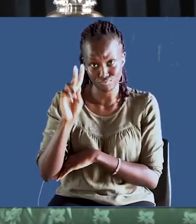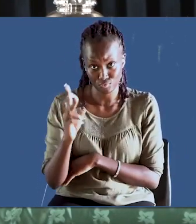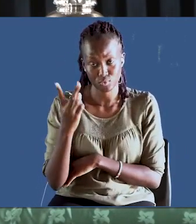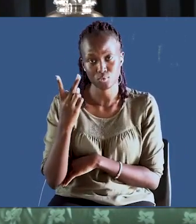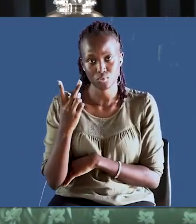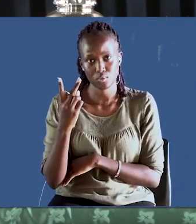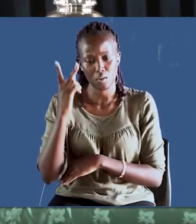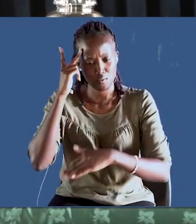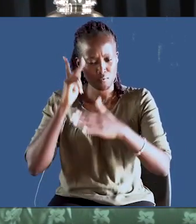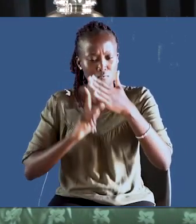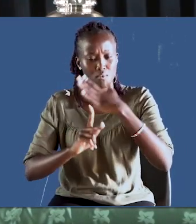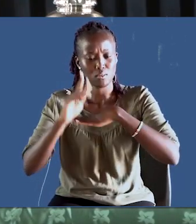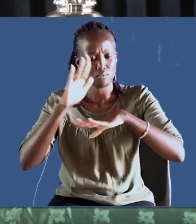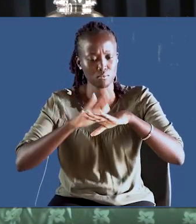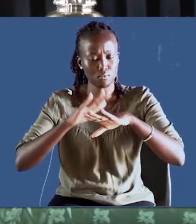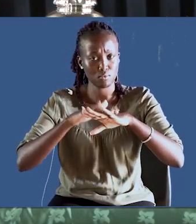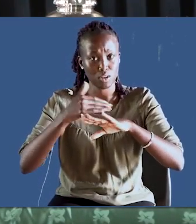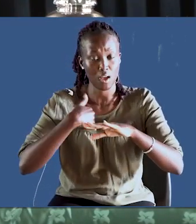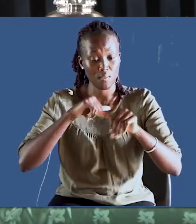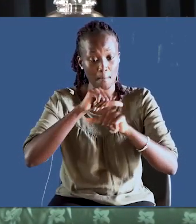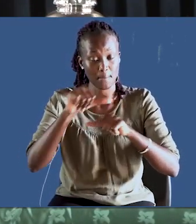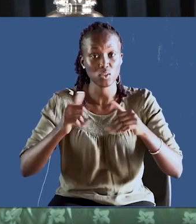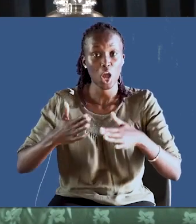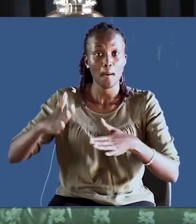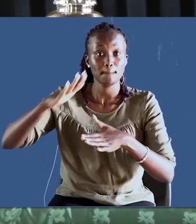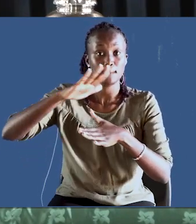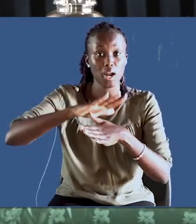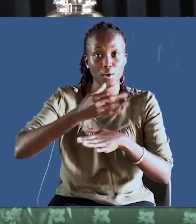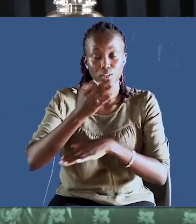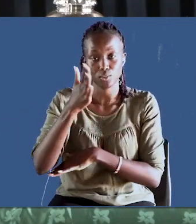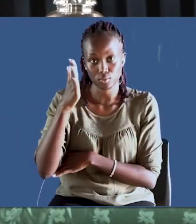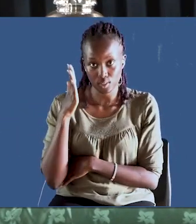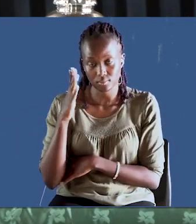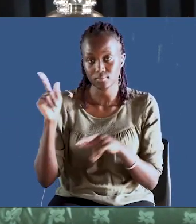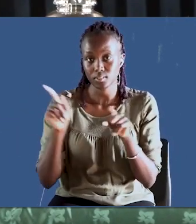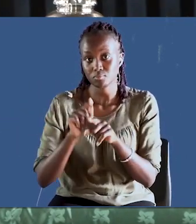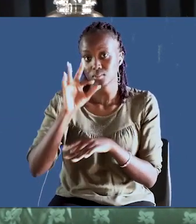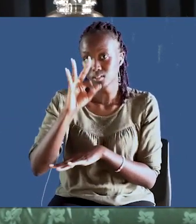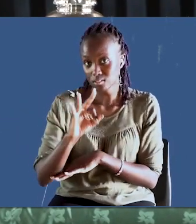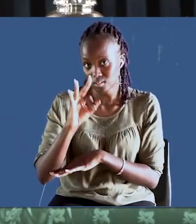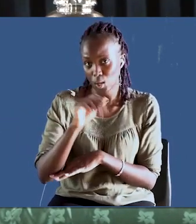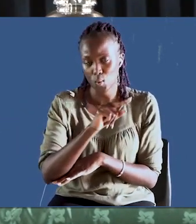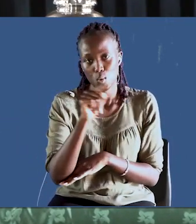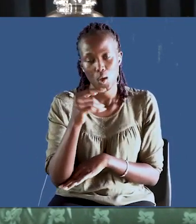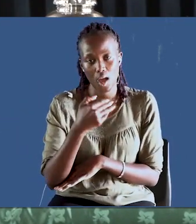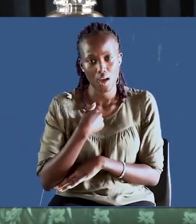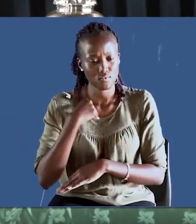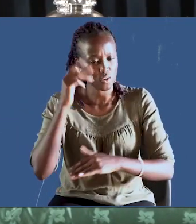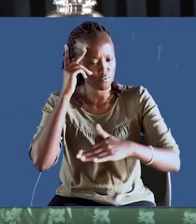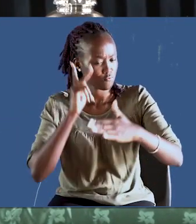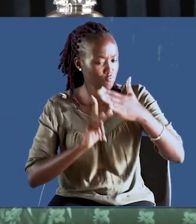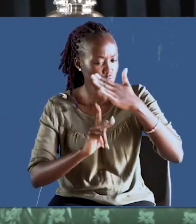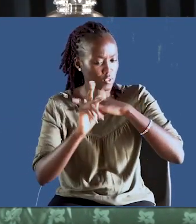will develop a sharp vision for the priority of God. Number three, that you will develop a very